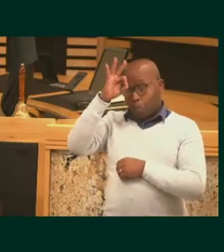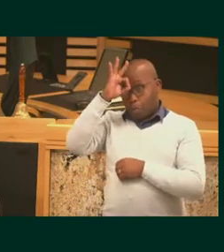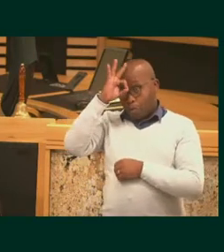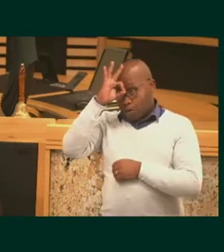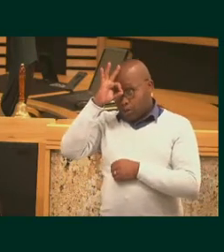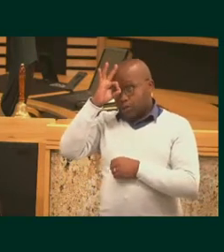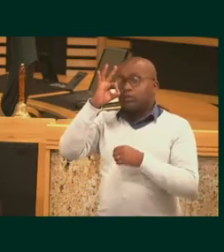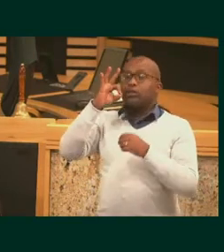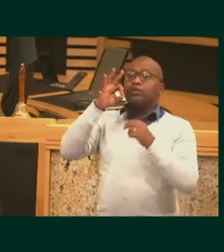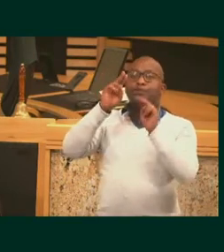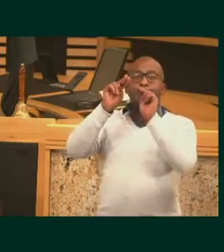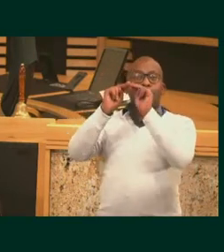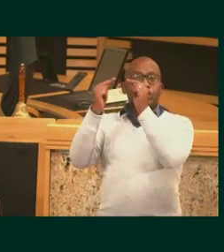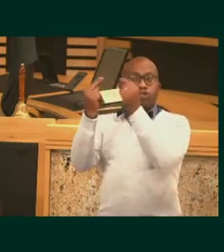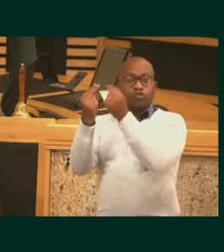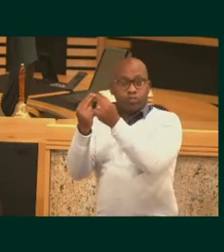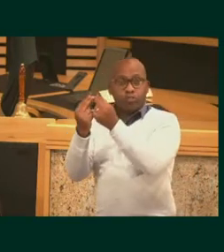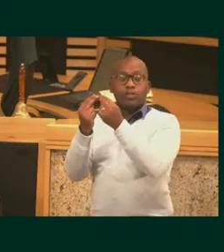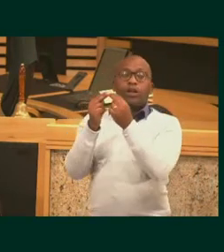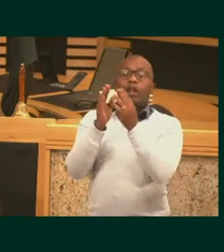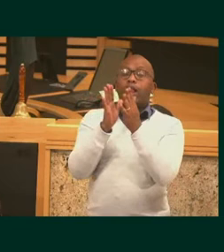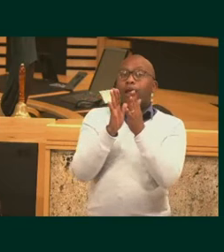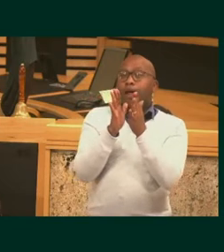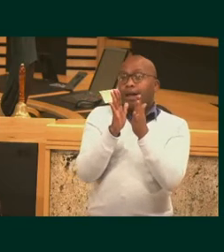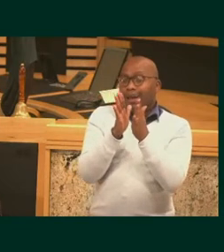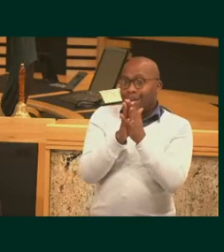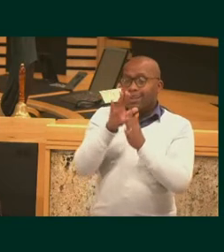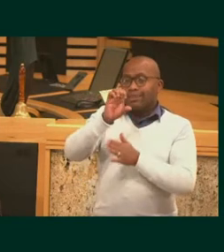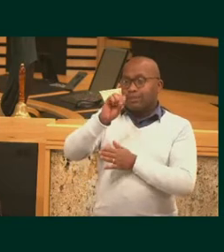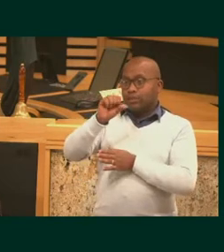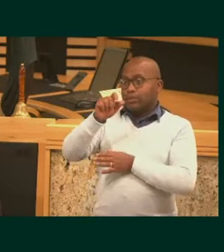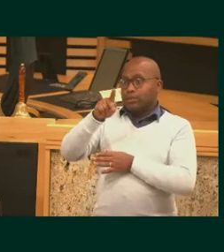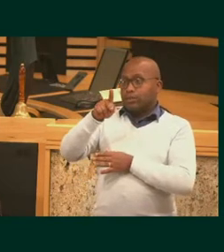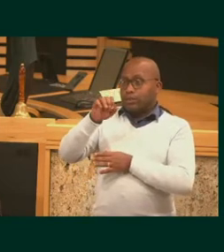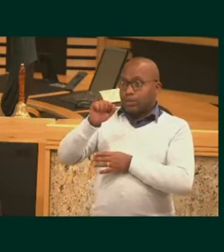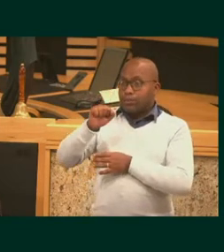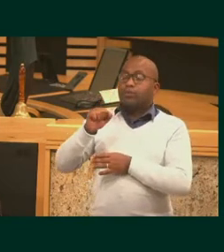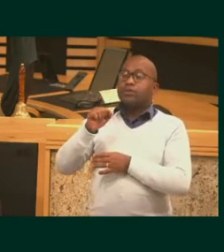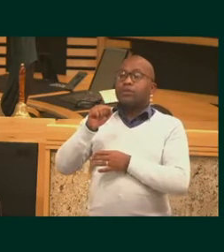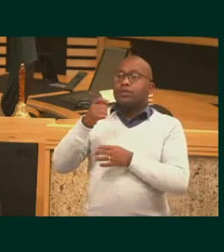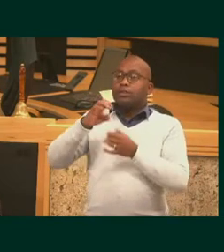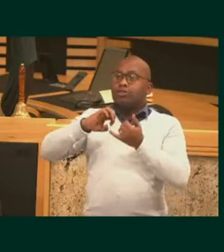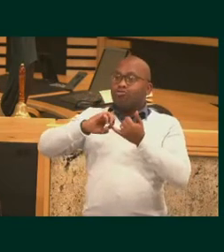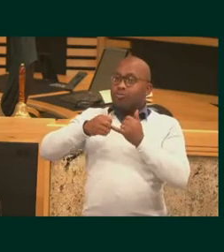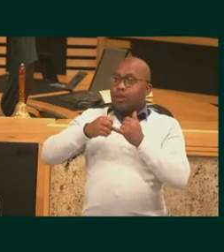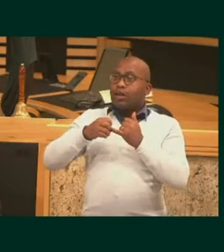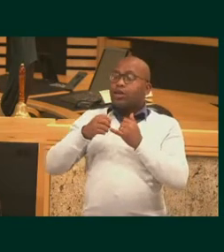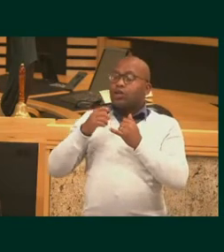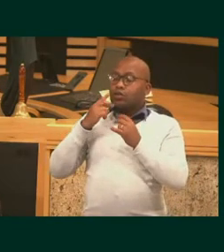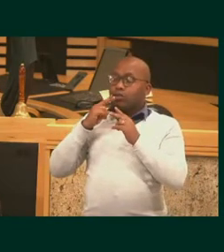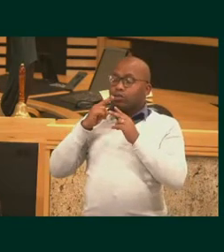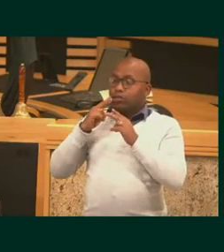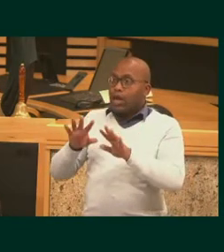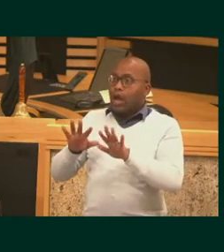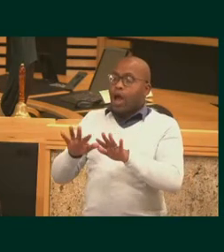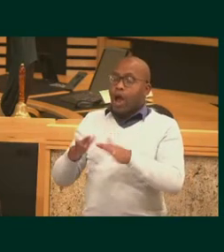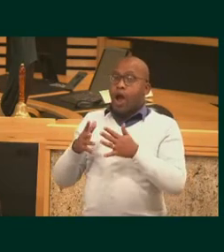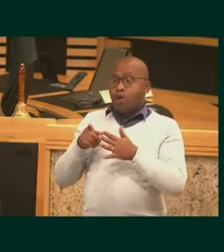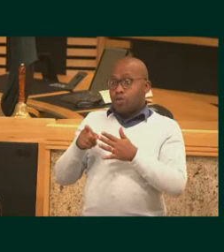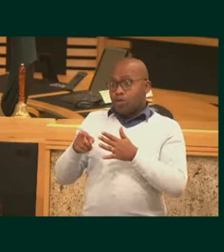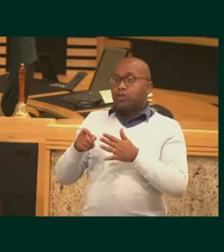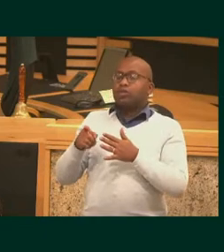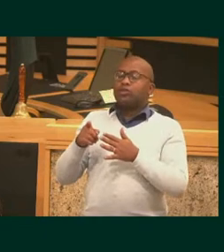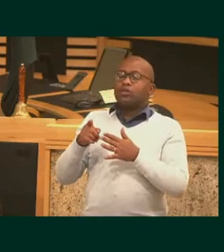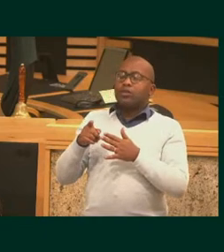Department of police into the province capacitating our police stations the issues of be so that we avoid the narrative as